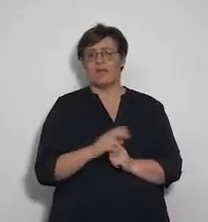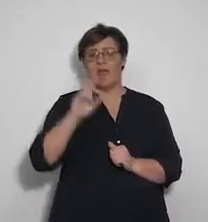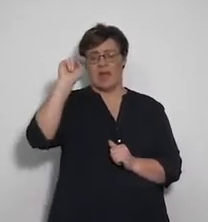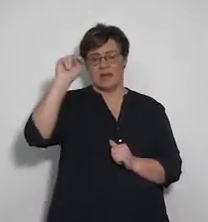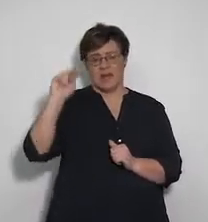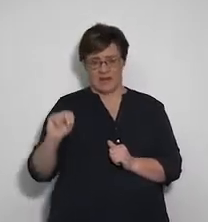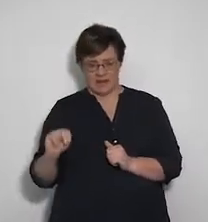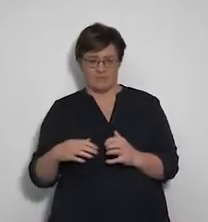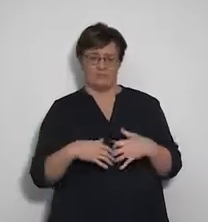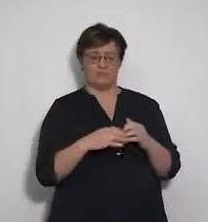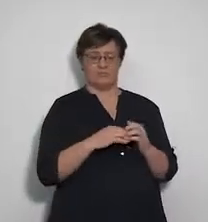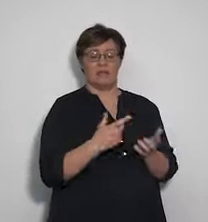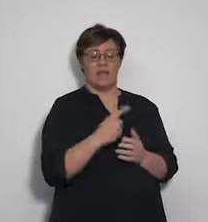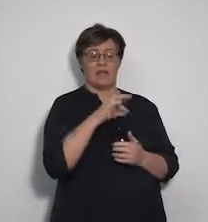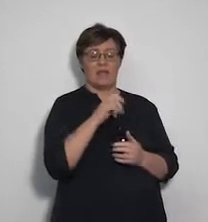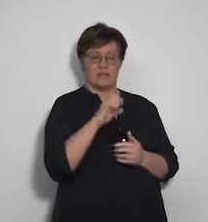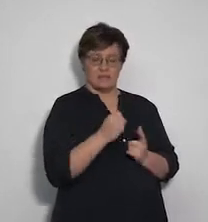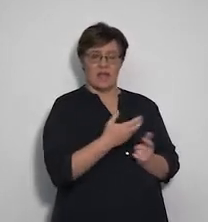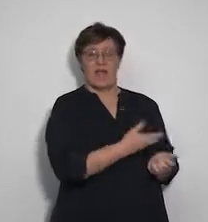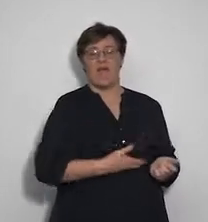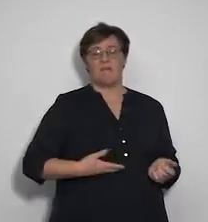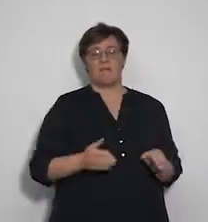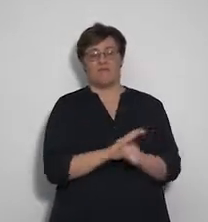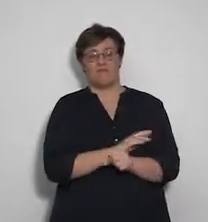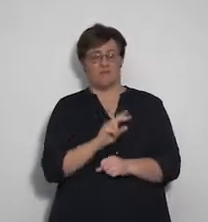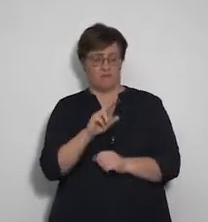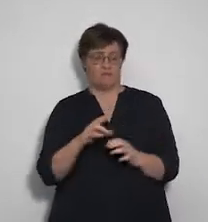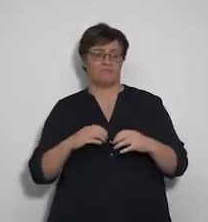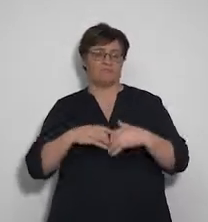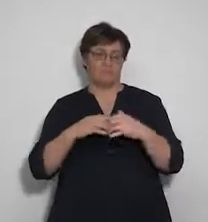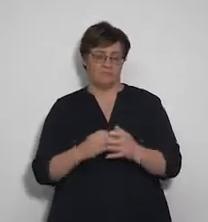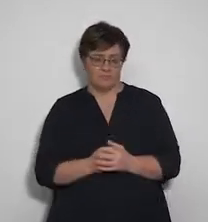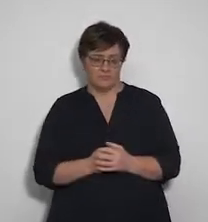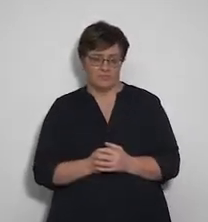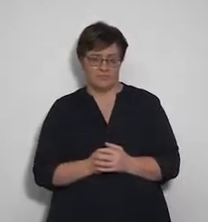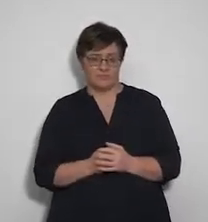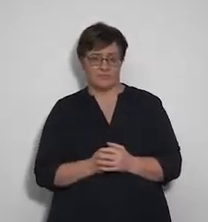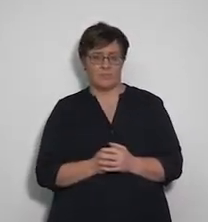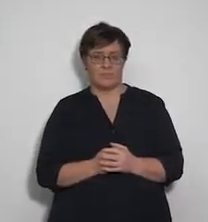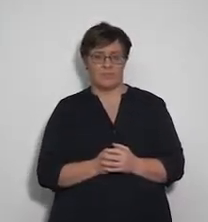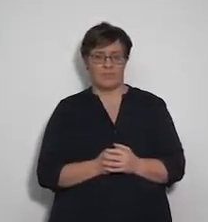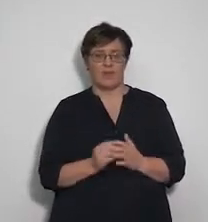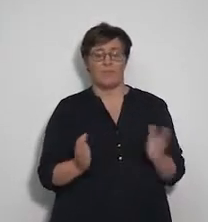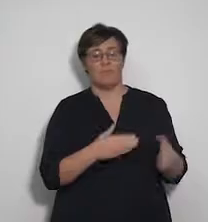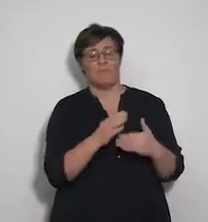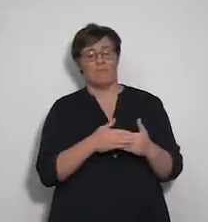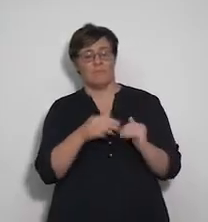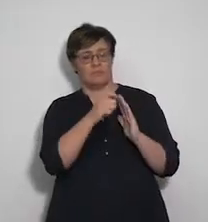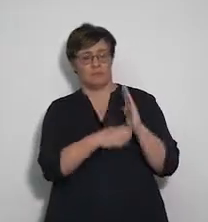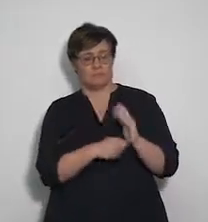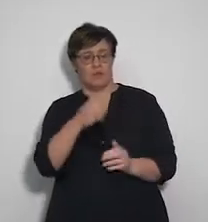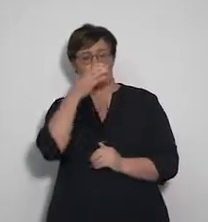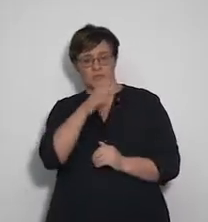N and N. So we often refer to the gametes as having half the full set of chromosomes. Let's move on to some more